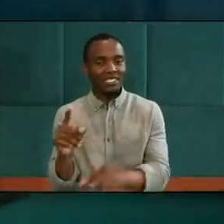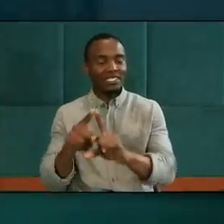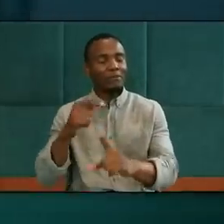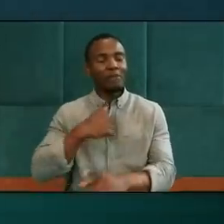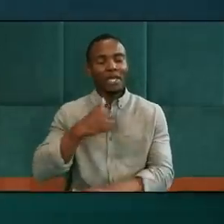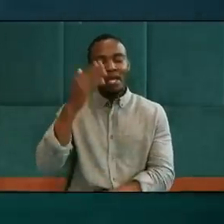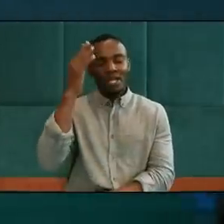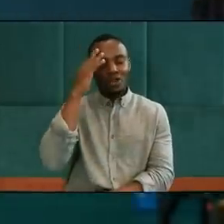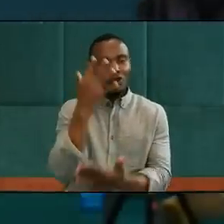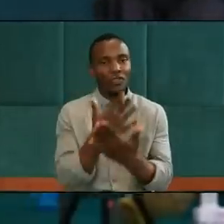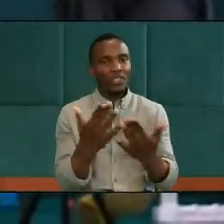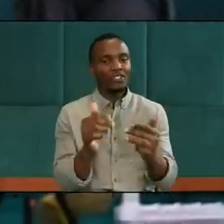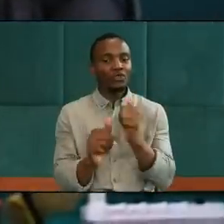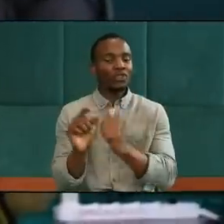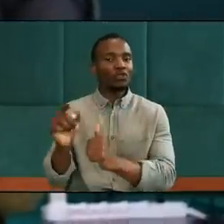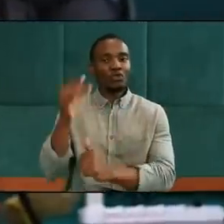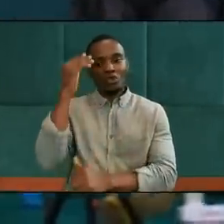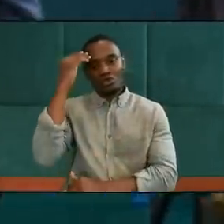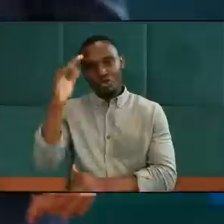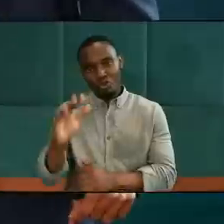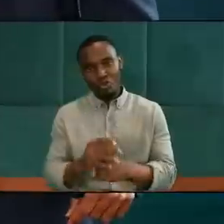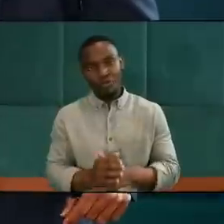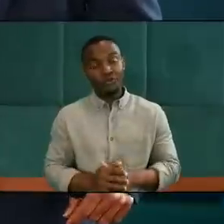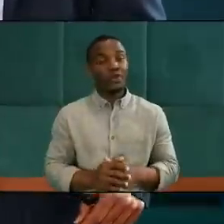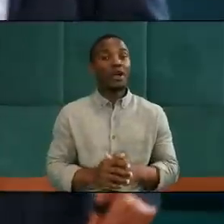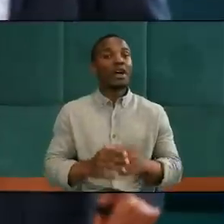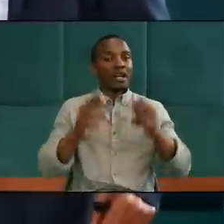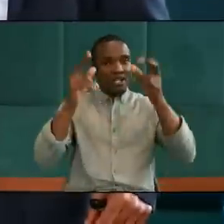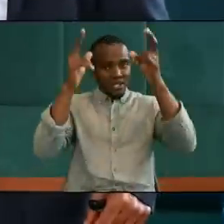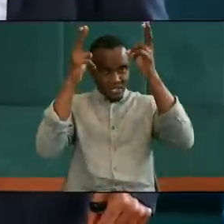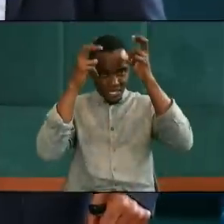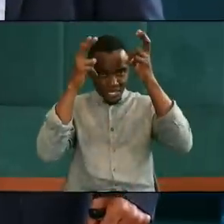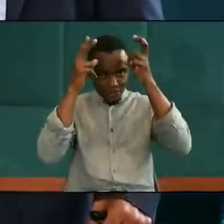don't know, but I'm going to share this stuff with you. Satan